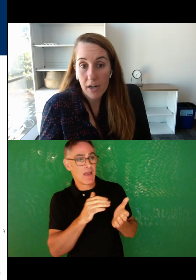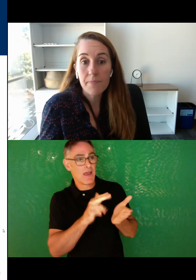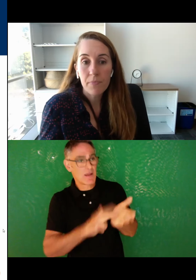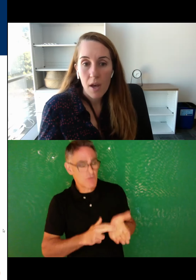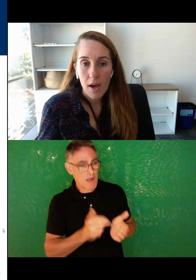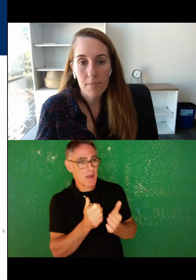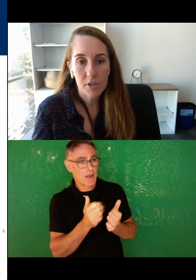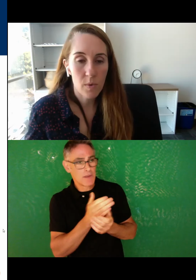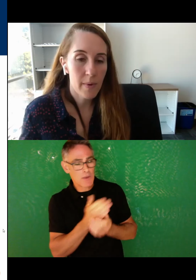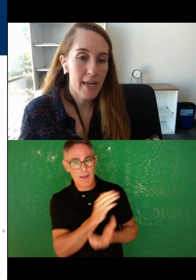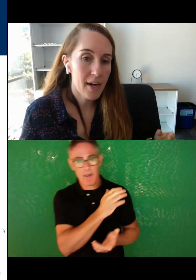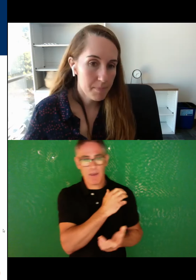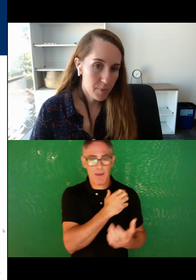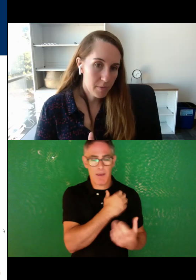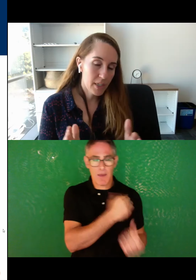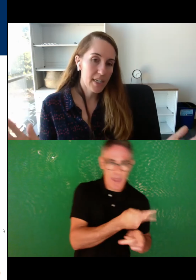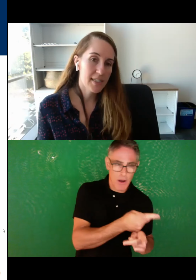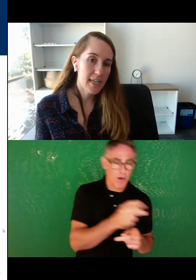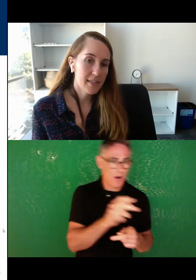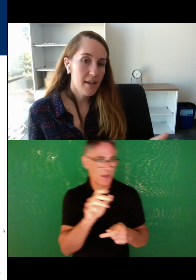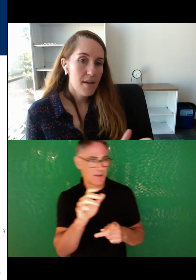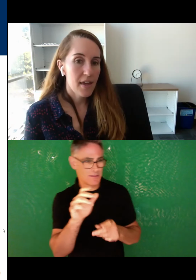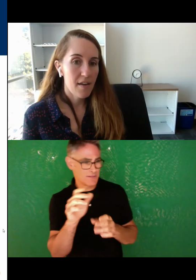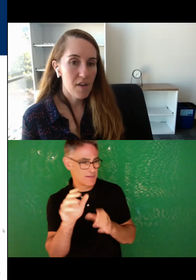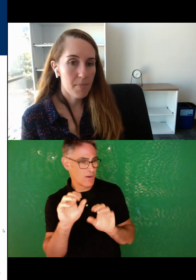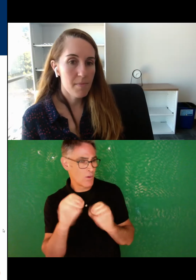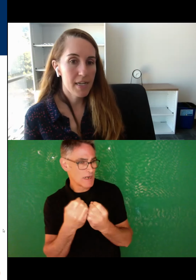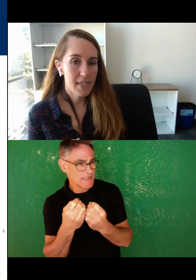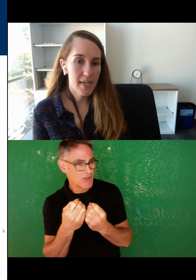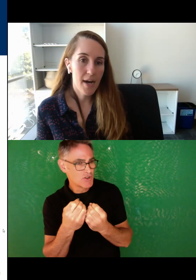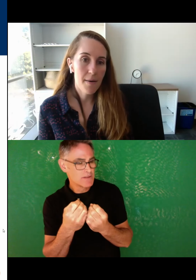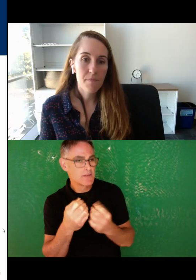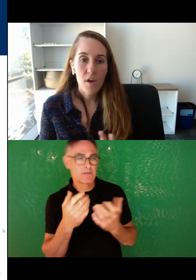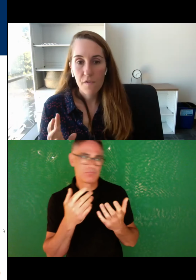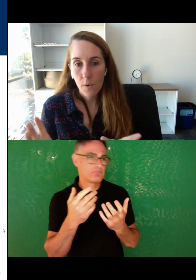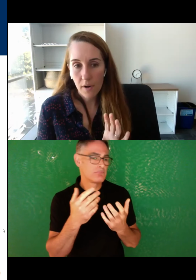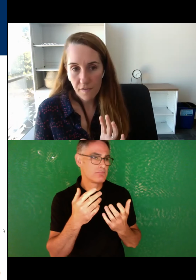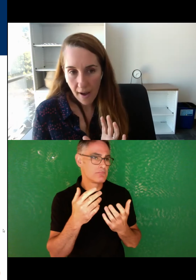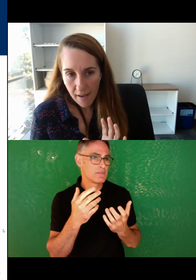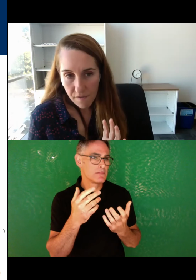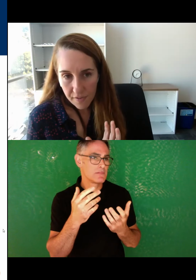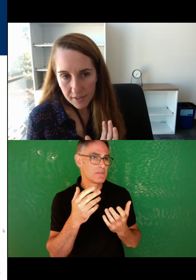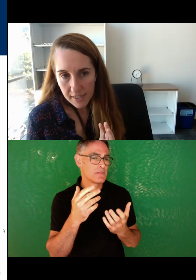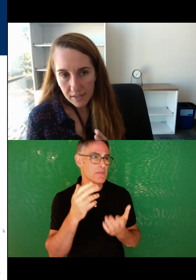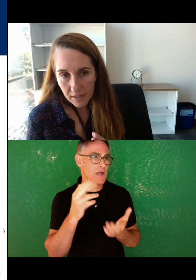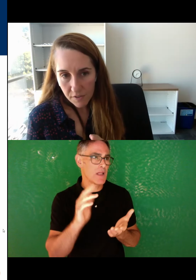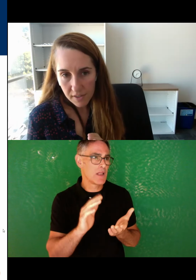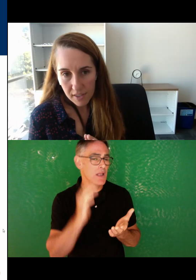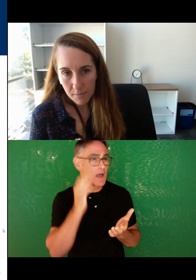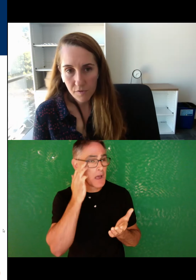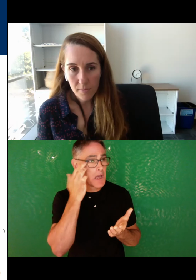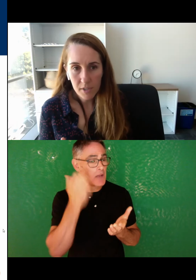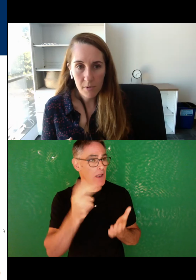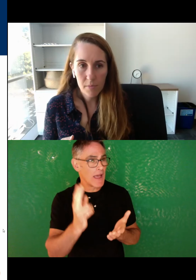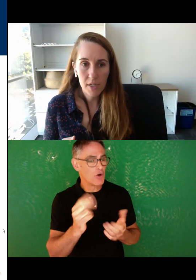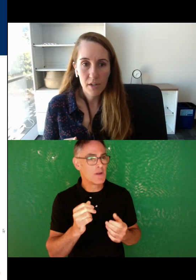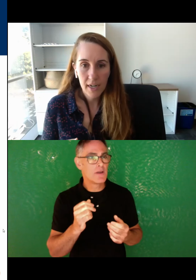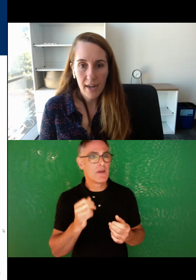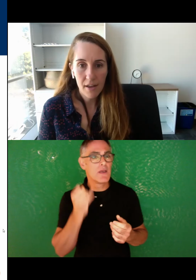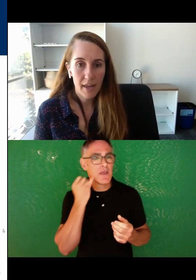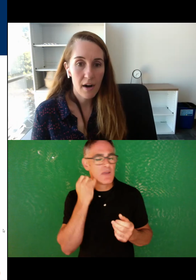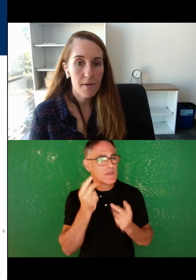much higher. So when we look at states that have implemented 4 or 5 state delivery system reforms to